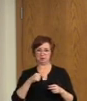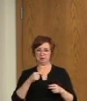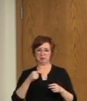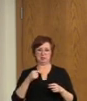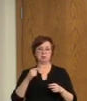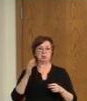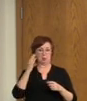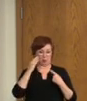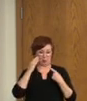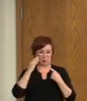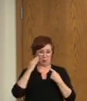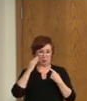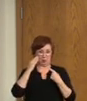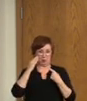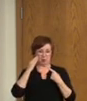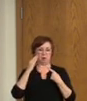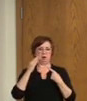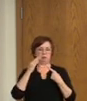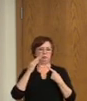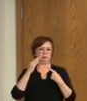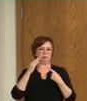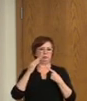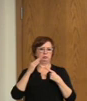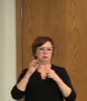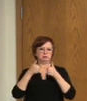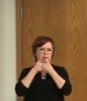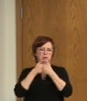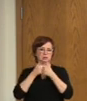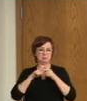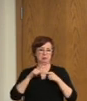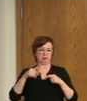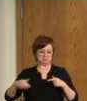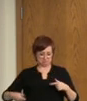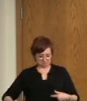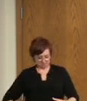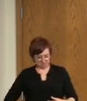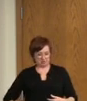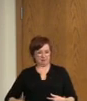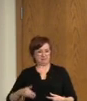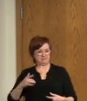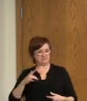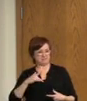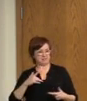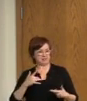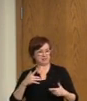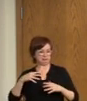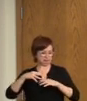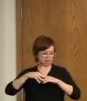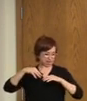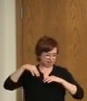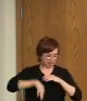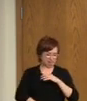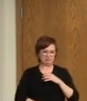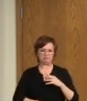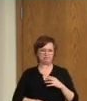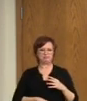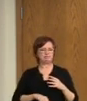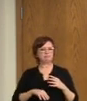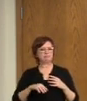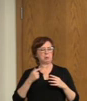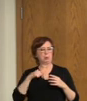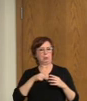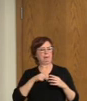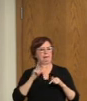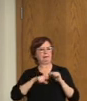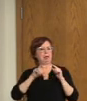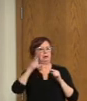as of yet. This will come on in the future, or some people may be experiencing, especially around the holidays, which is a very happy time of